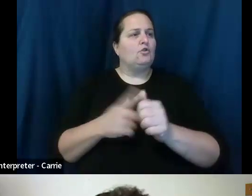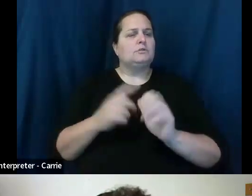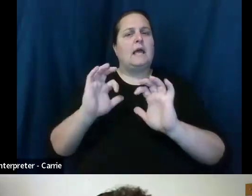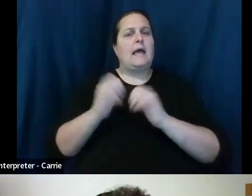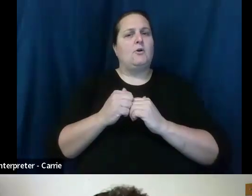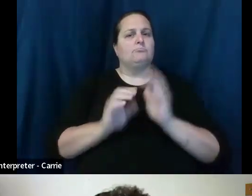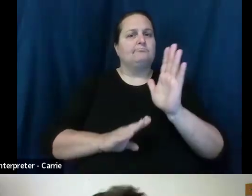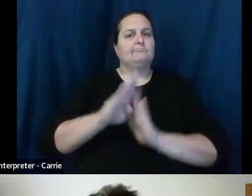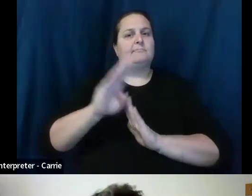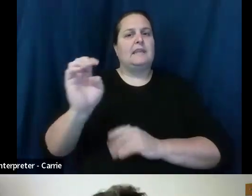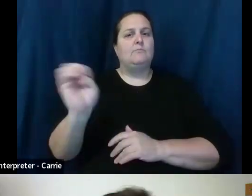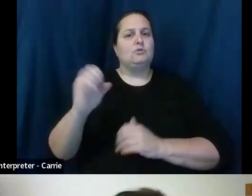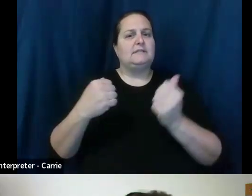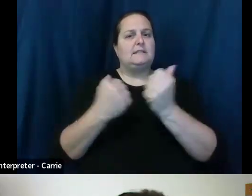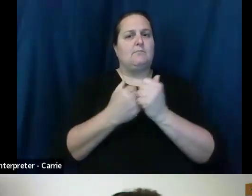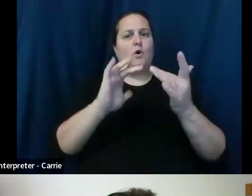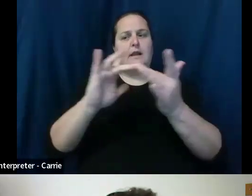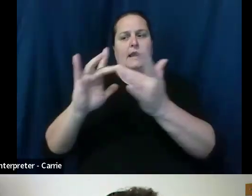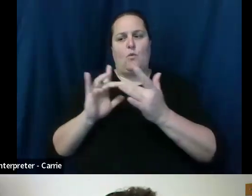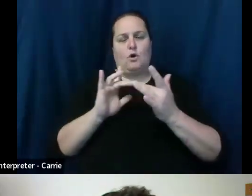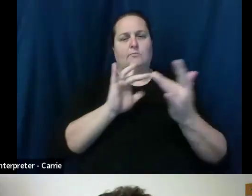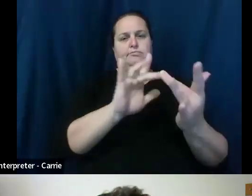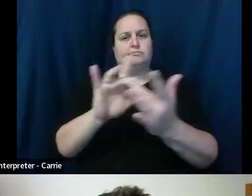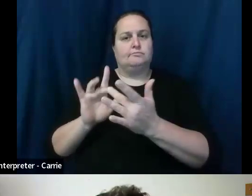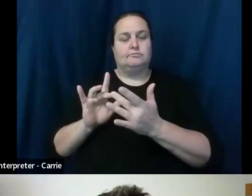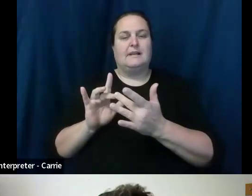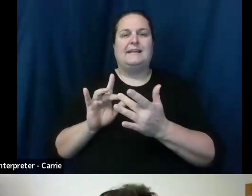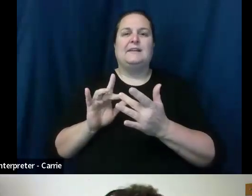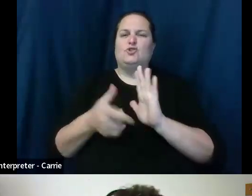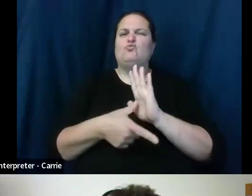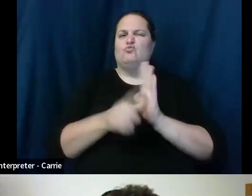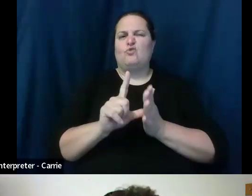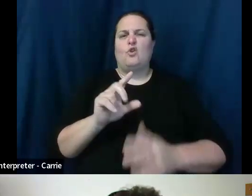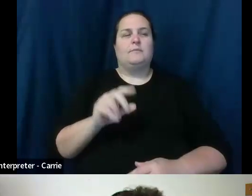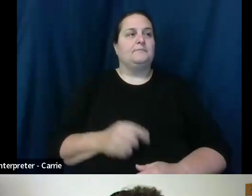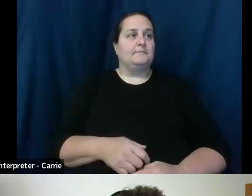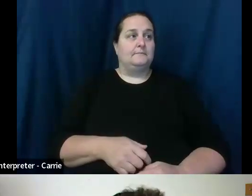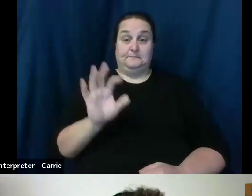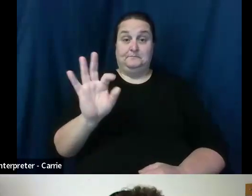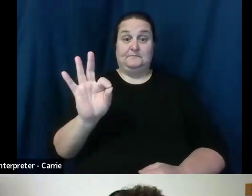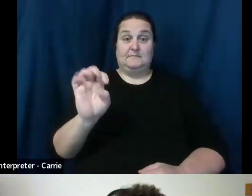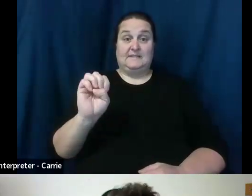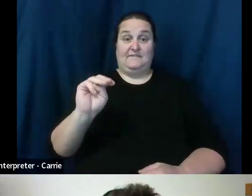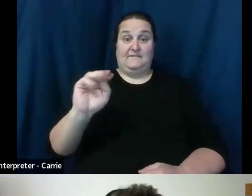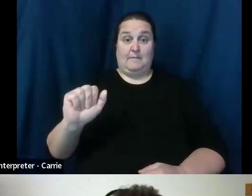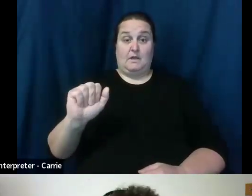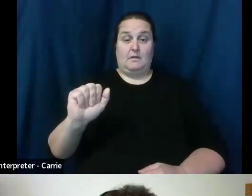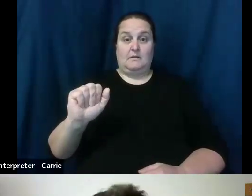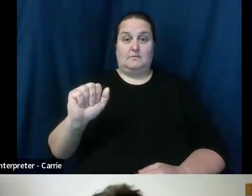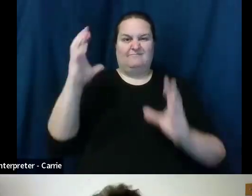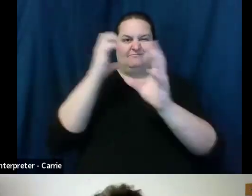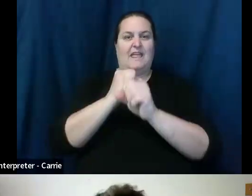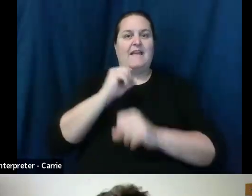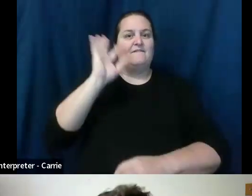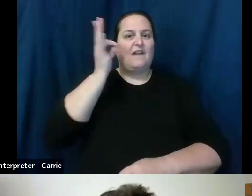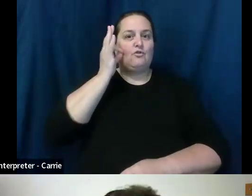support network. So just a little bit of a refresher here. FEMA, the Federal Emergency Management